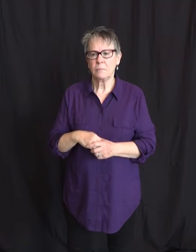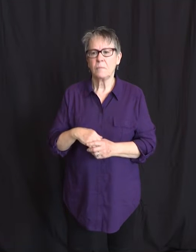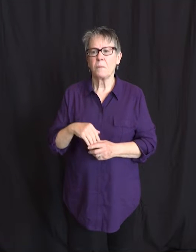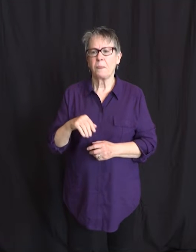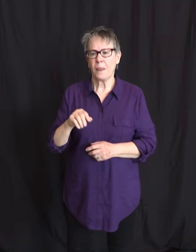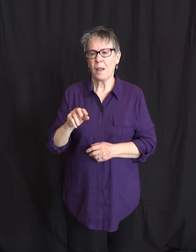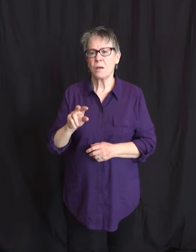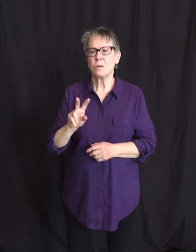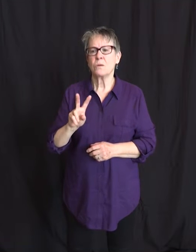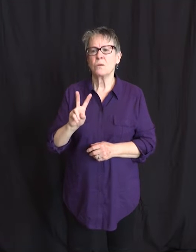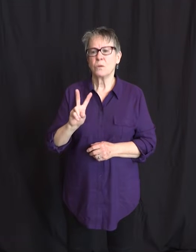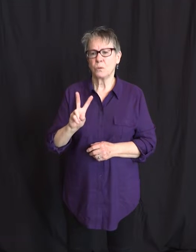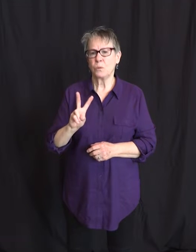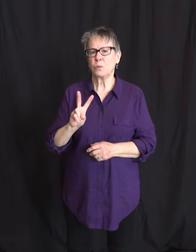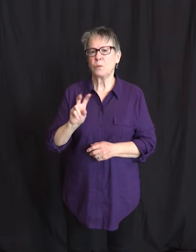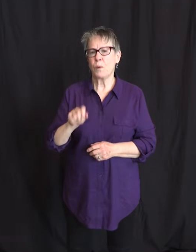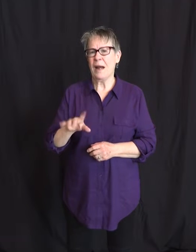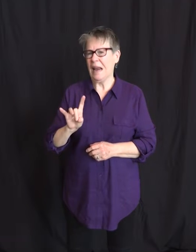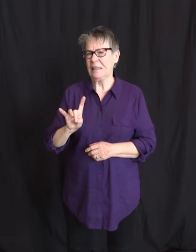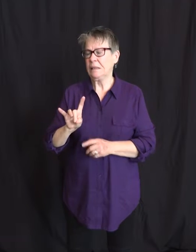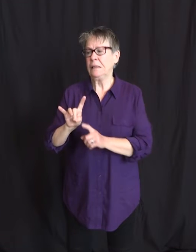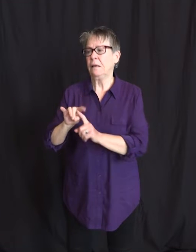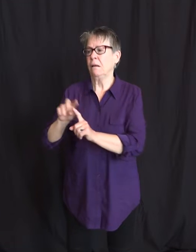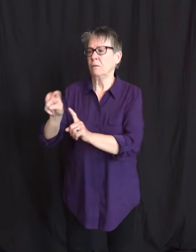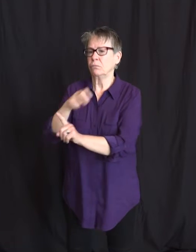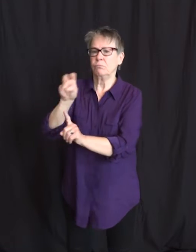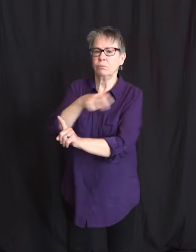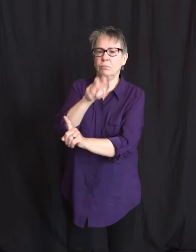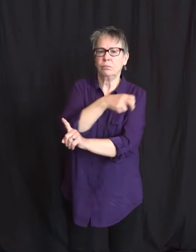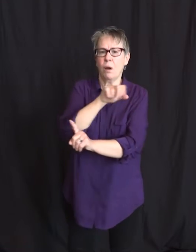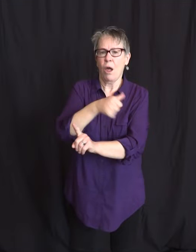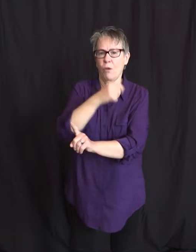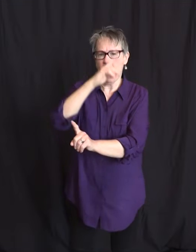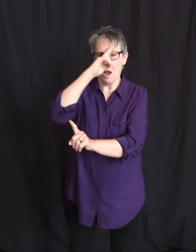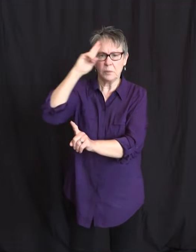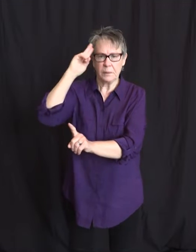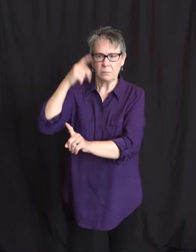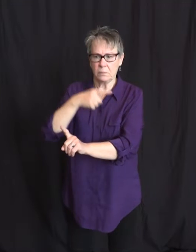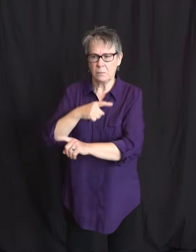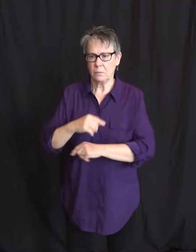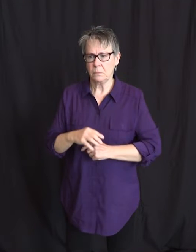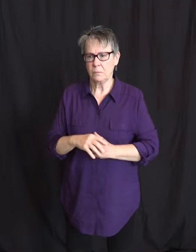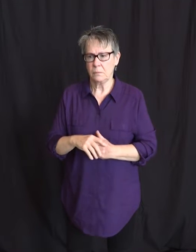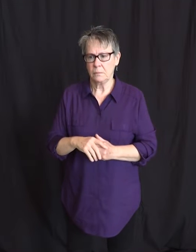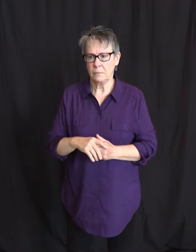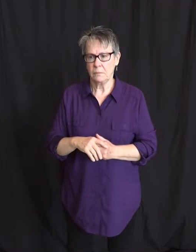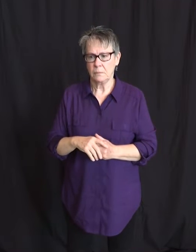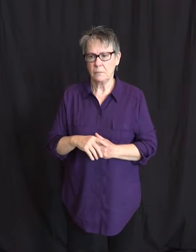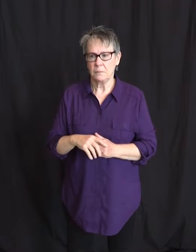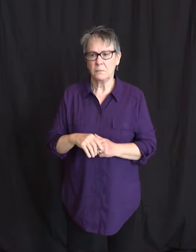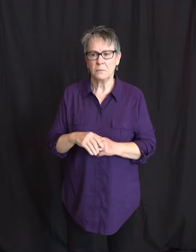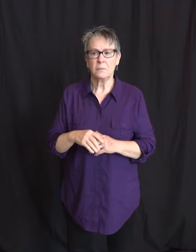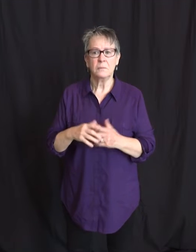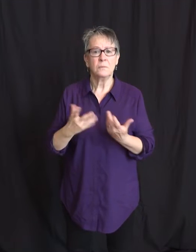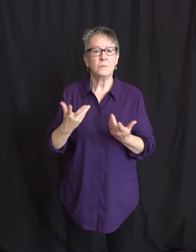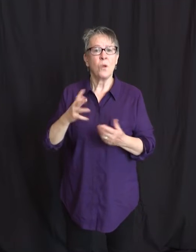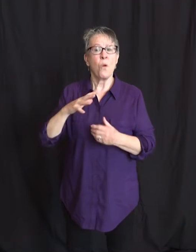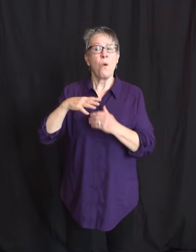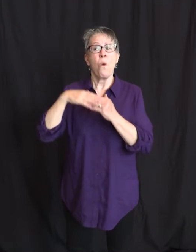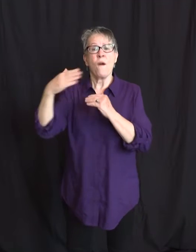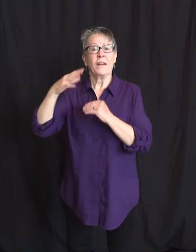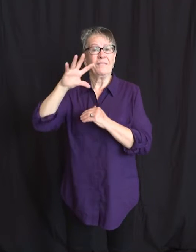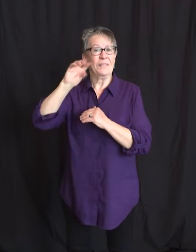50.32% were discharged home. There are 476 long-term care facilities in the state